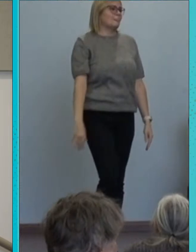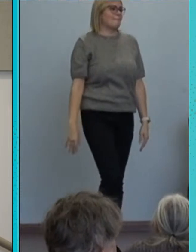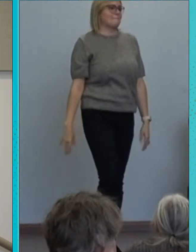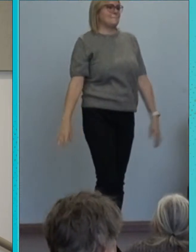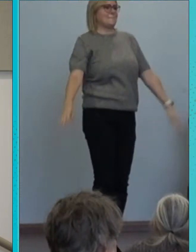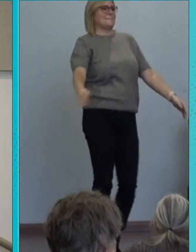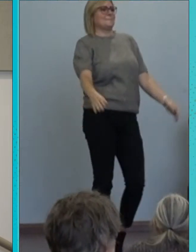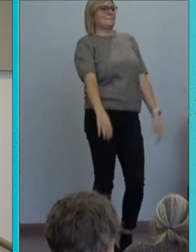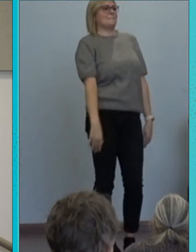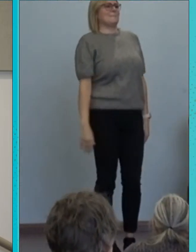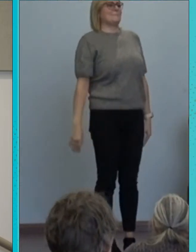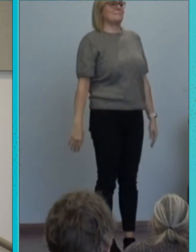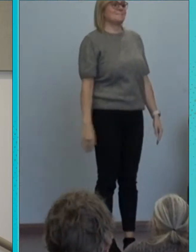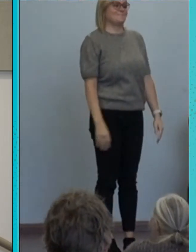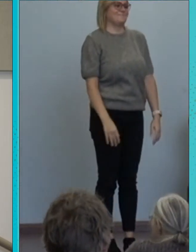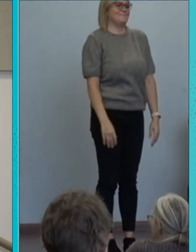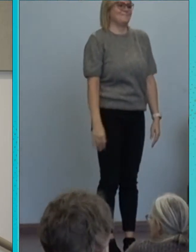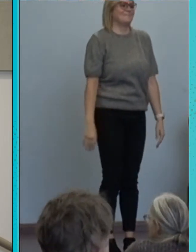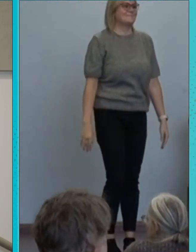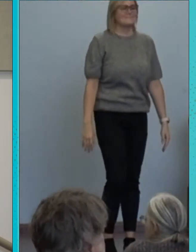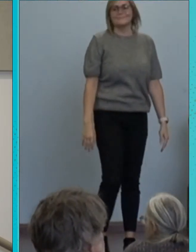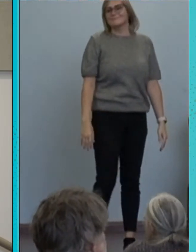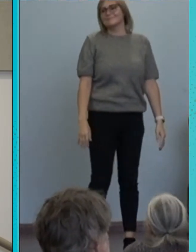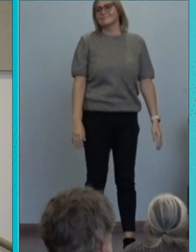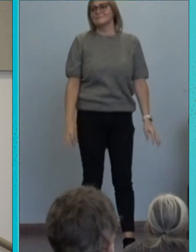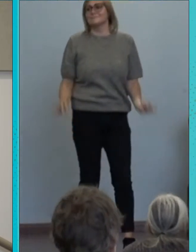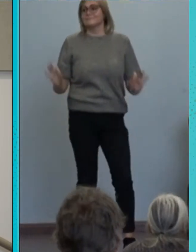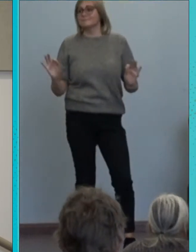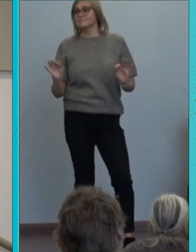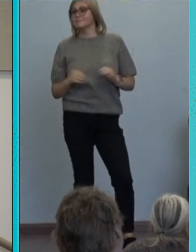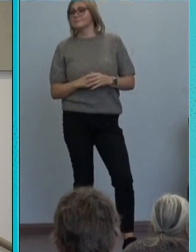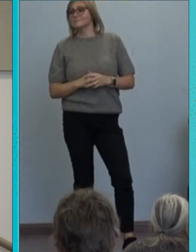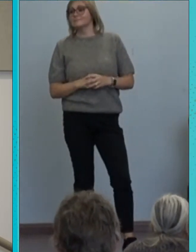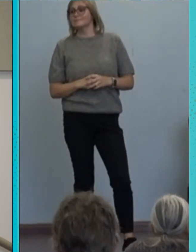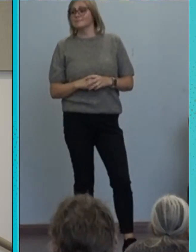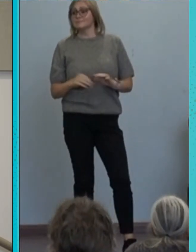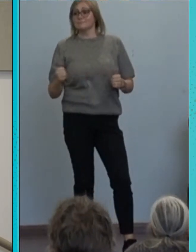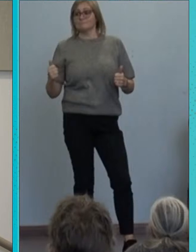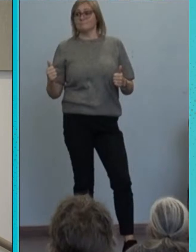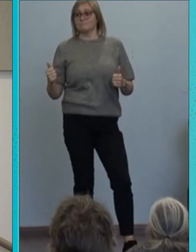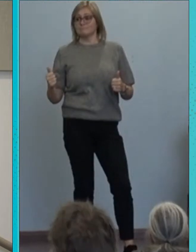We're going to give everybody a couple seconds to get seated.